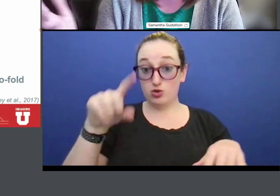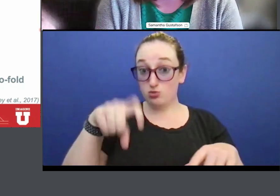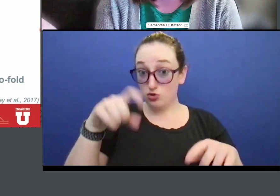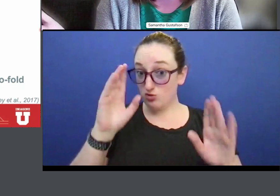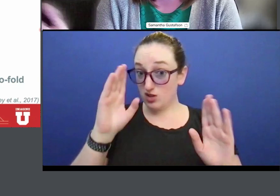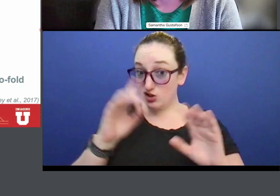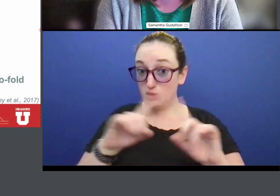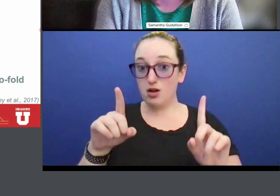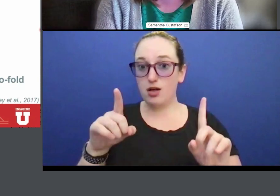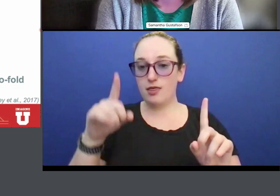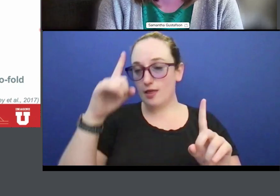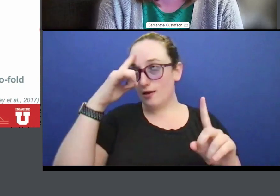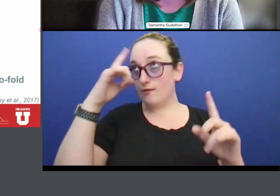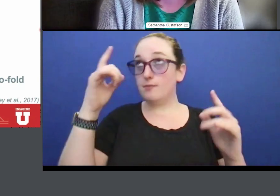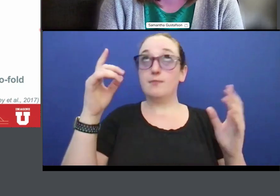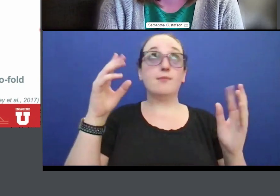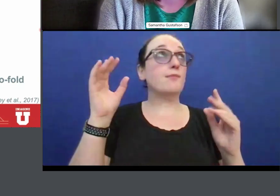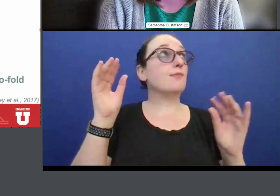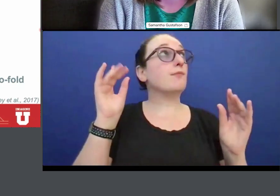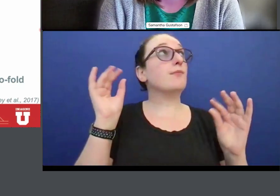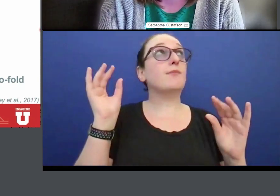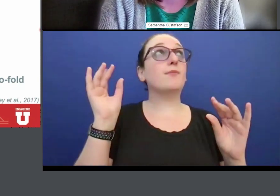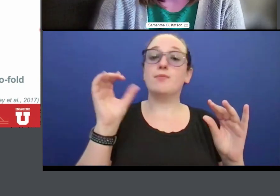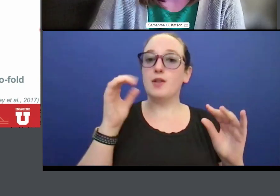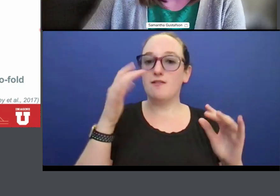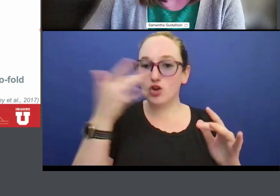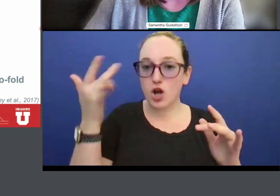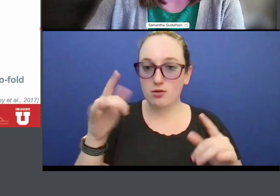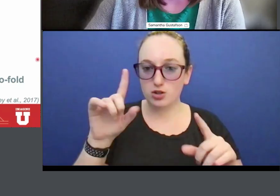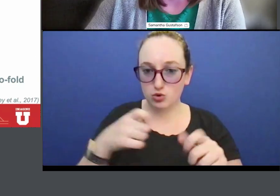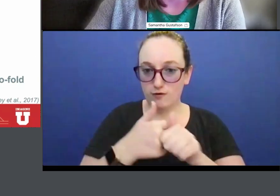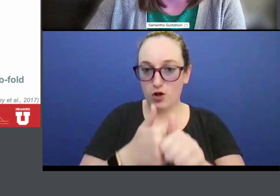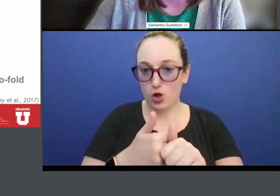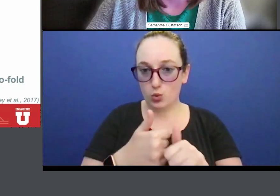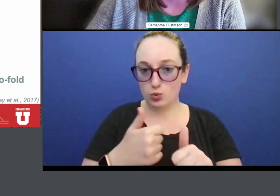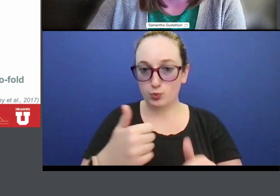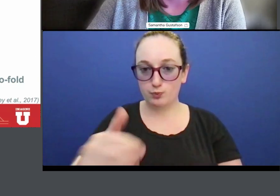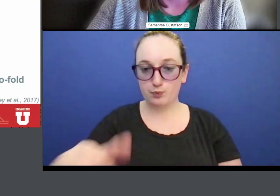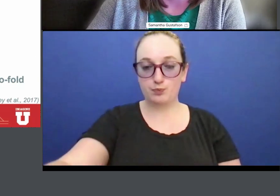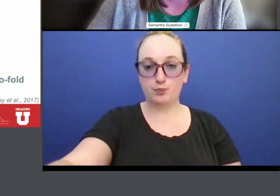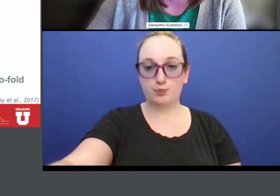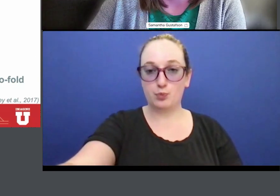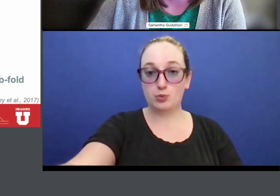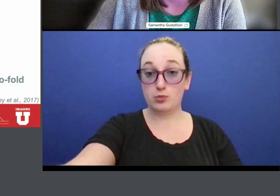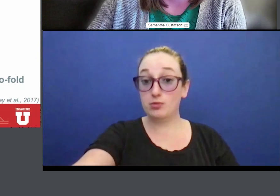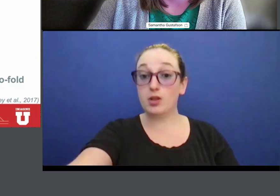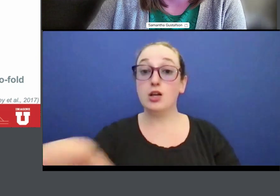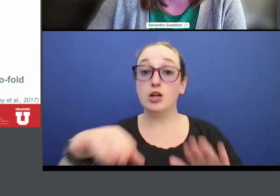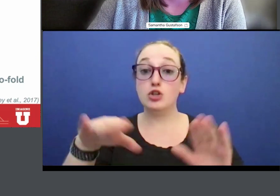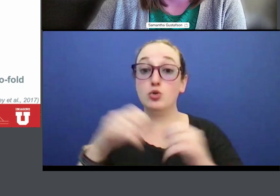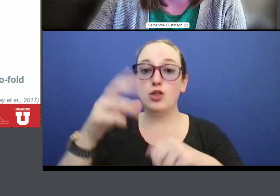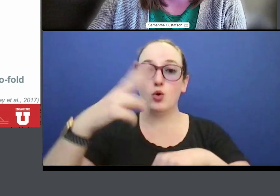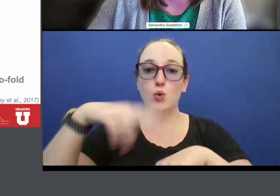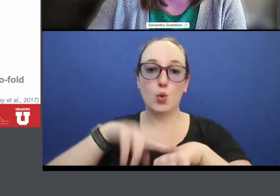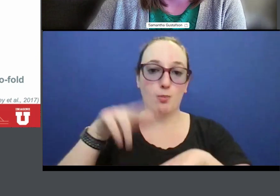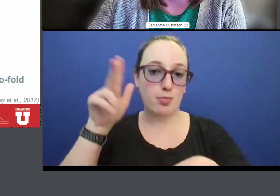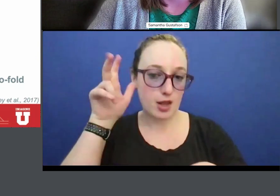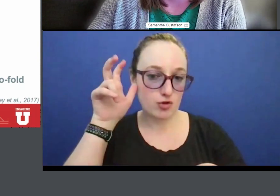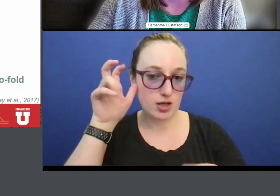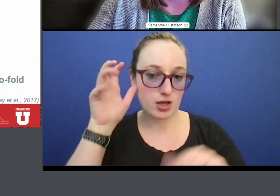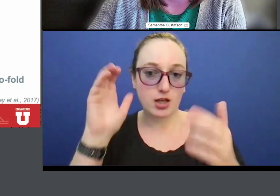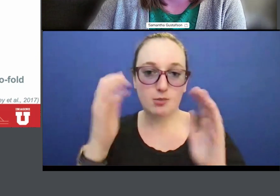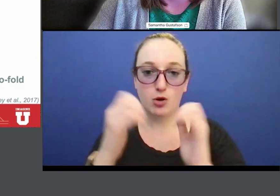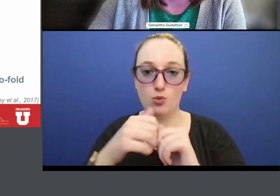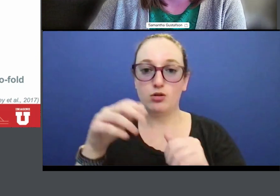just kind of wandered and they forgot what they were supposed to be doing. And you can see that children with normal hearing and children who